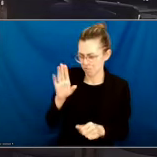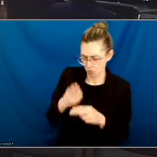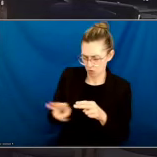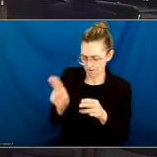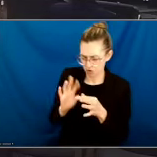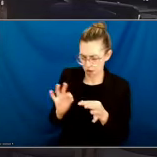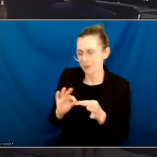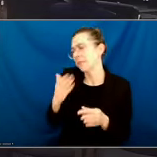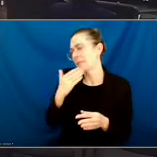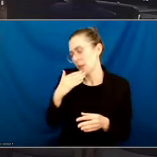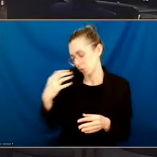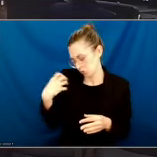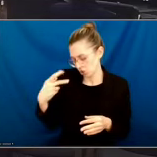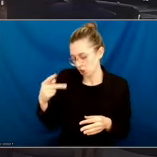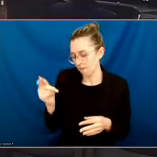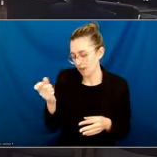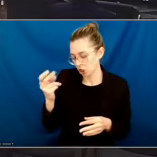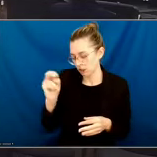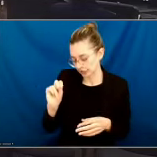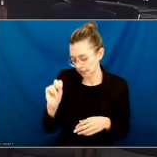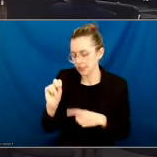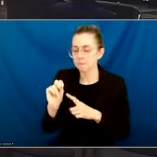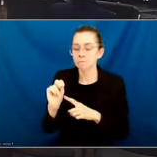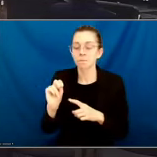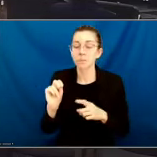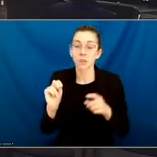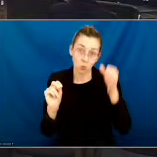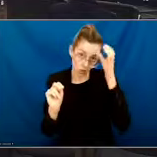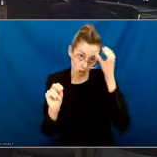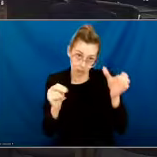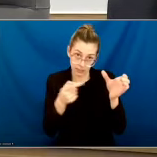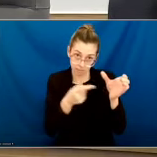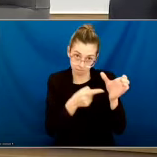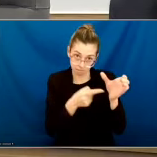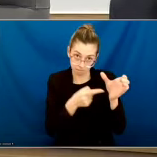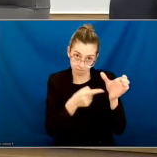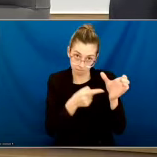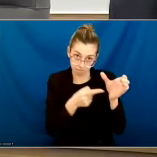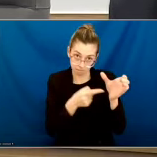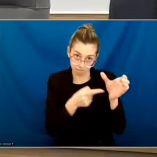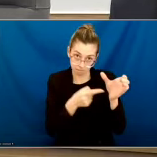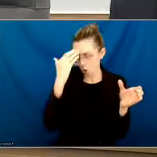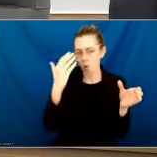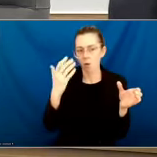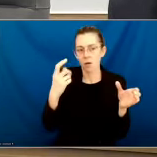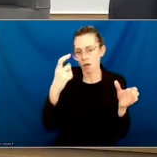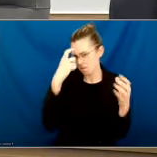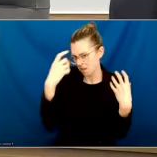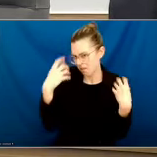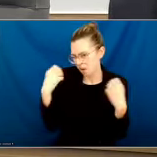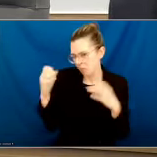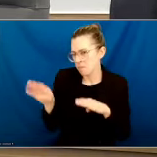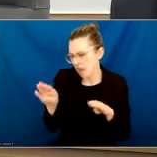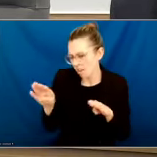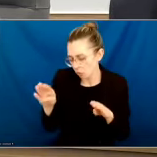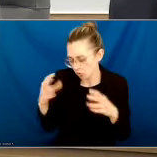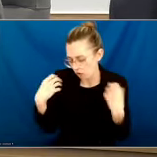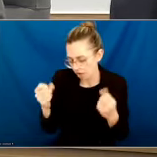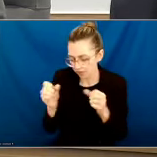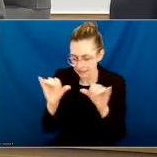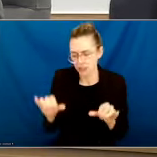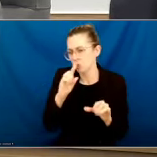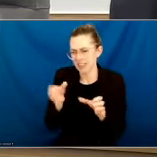Patterson. So here's the concept. We know that our mental behavioral health system is very fractured. Mm-hmm. We have the CCOs, we have